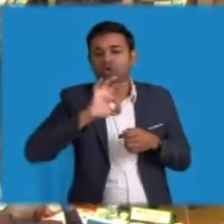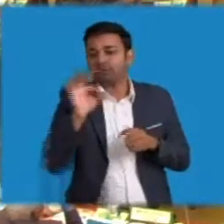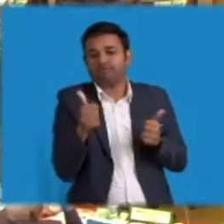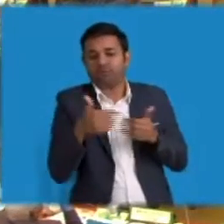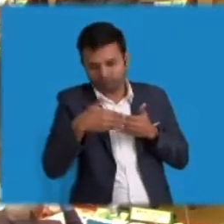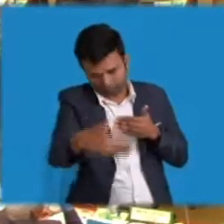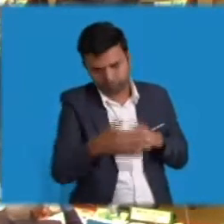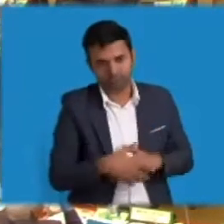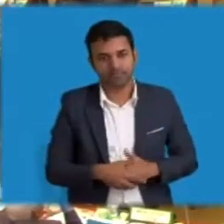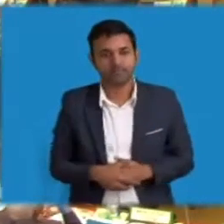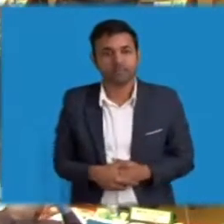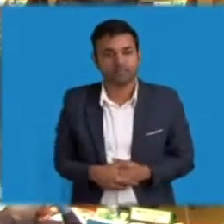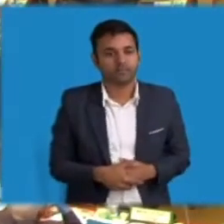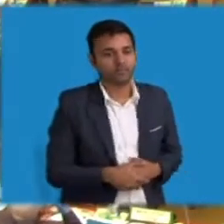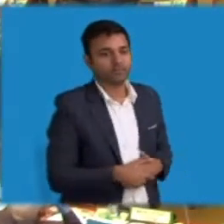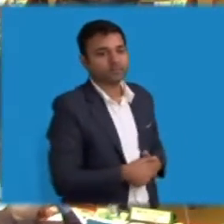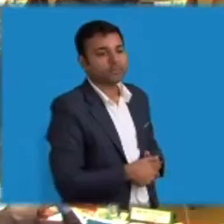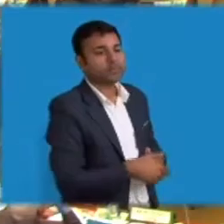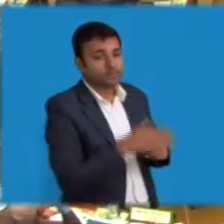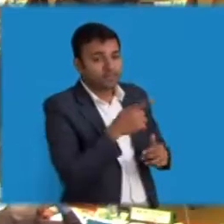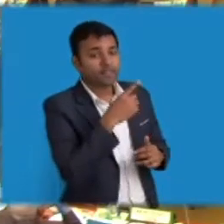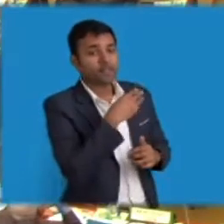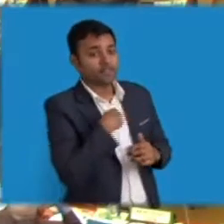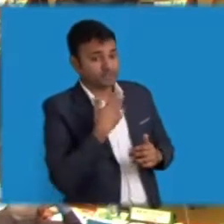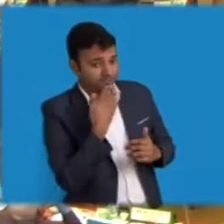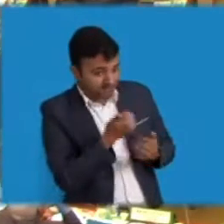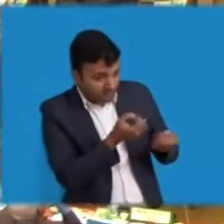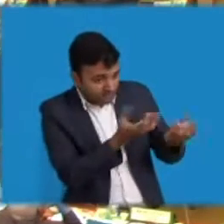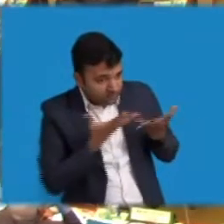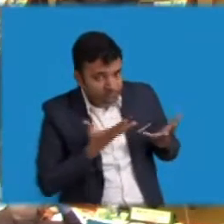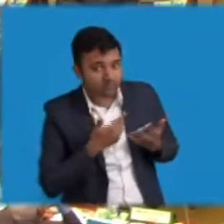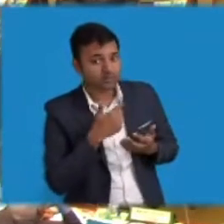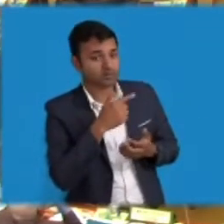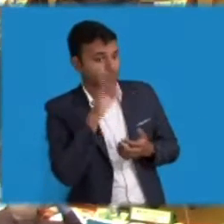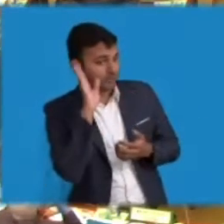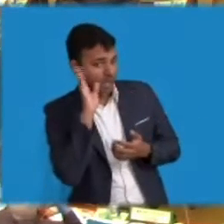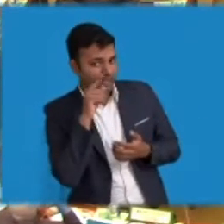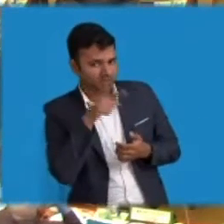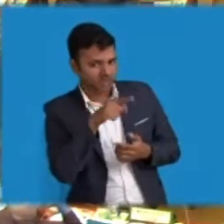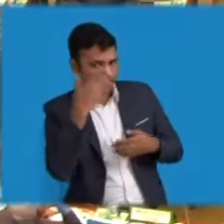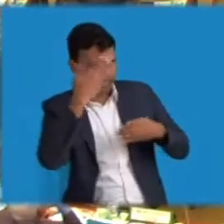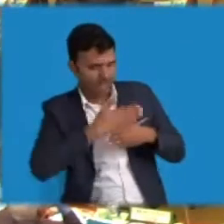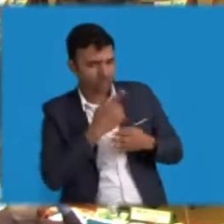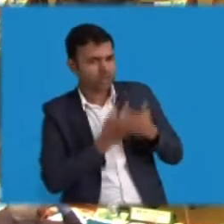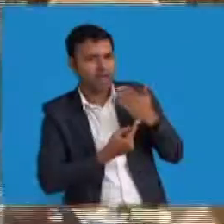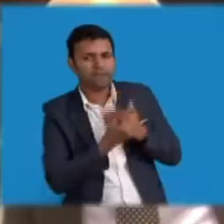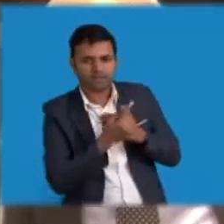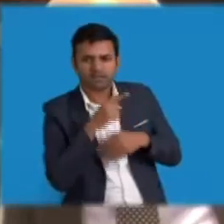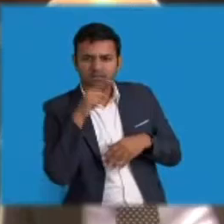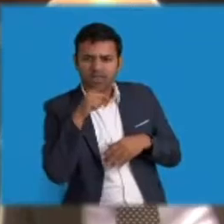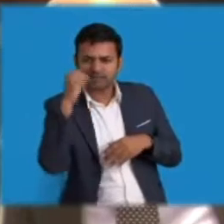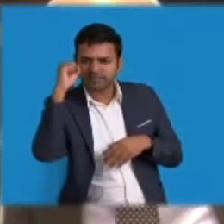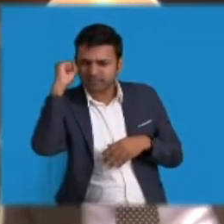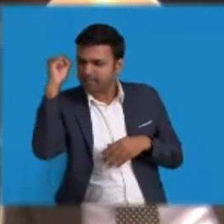Supplementary question. The Minister, please confirm to us the rumor that what happened on that night was that the only senior personnel on board was the